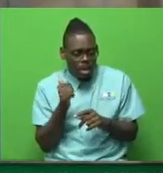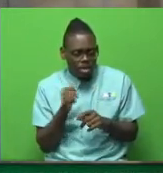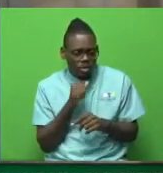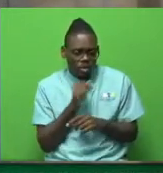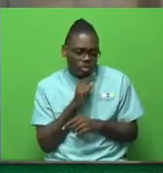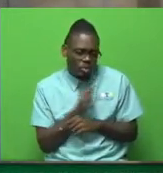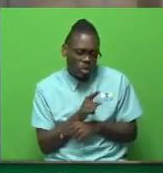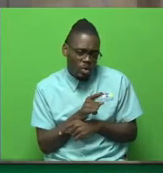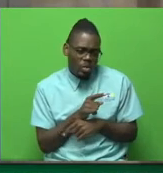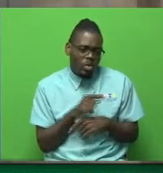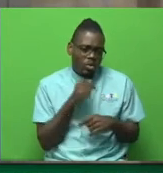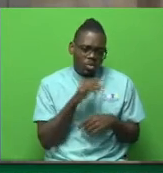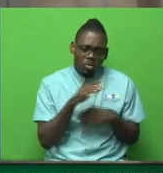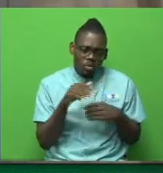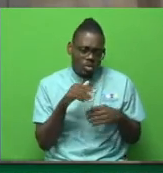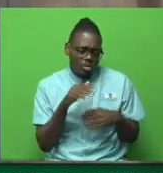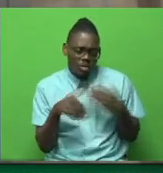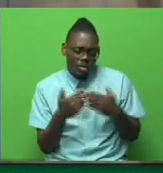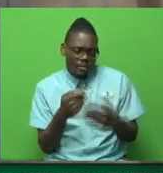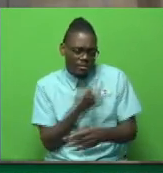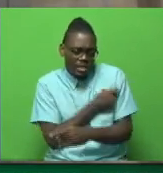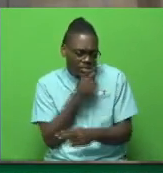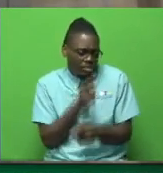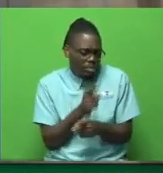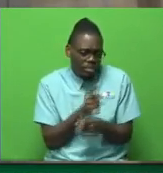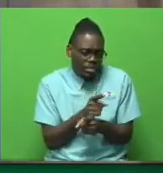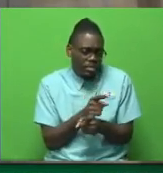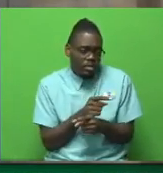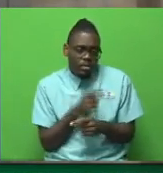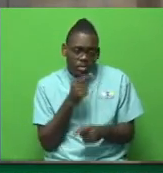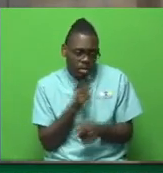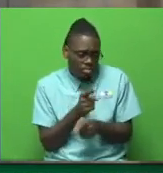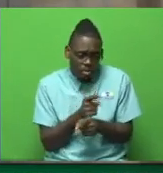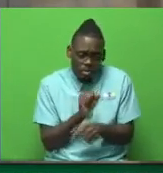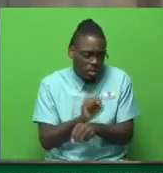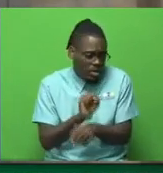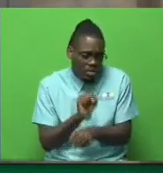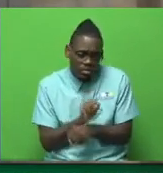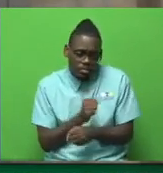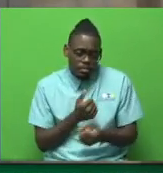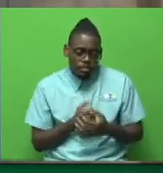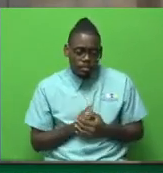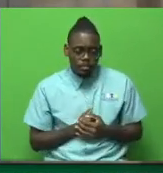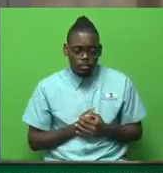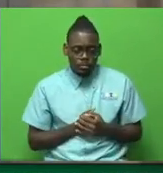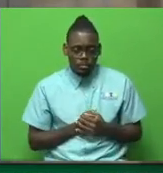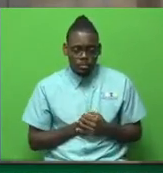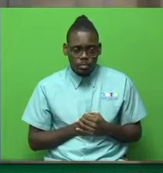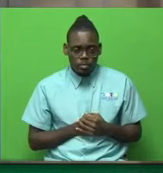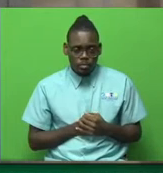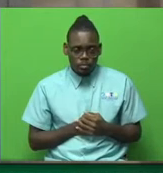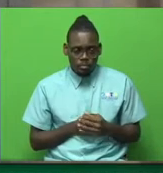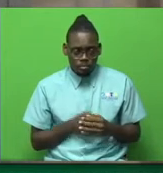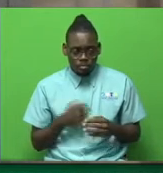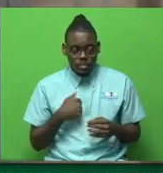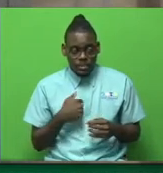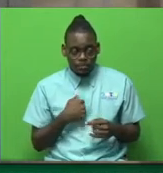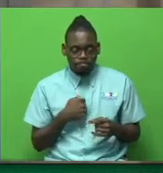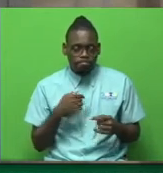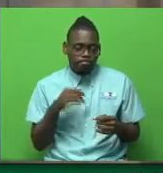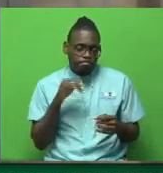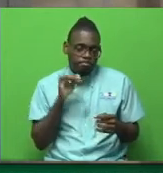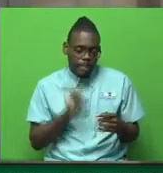as healthy as they should be and were as effective as they should be deputies because that is the point I was trying to make right